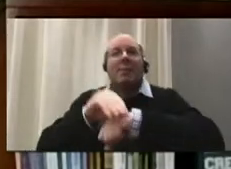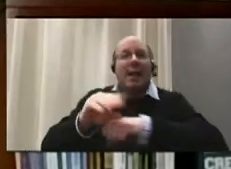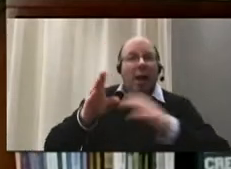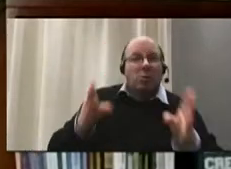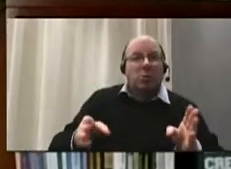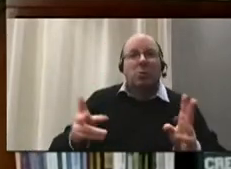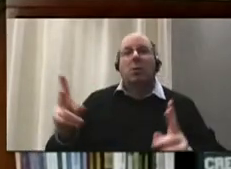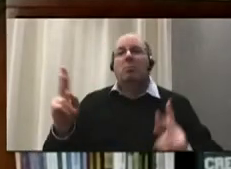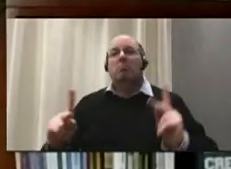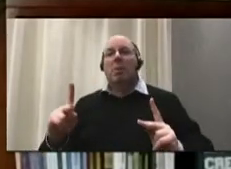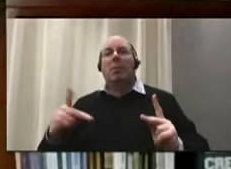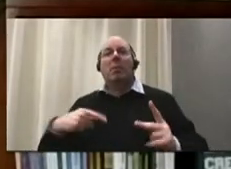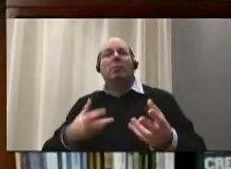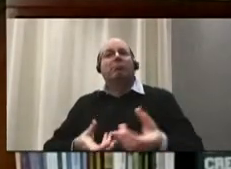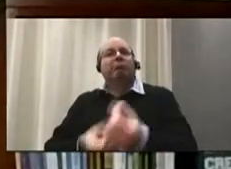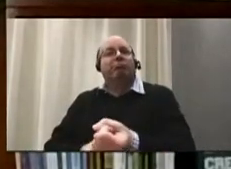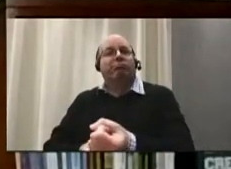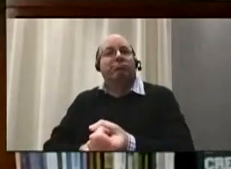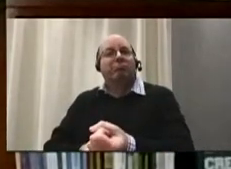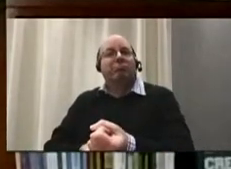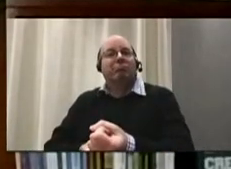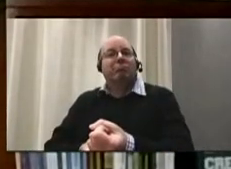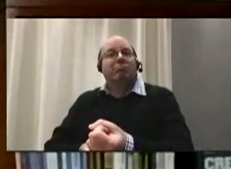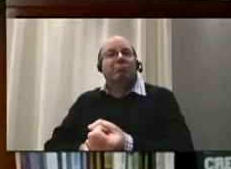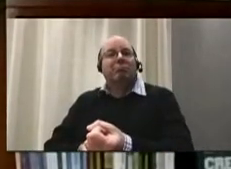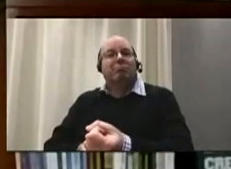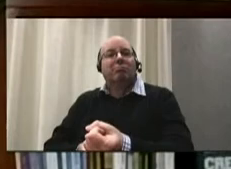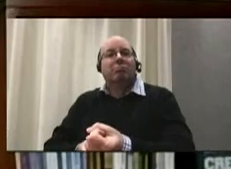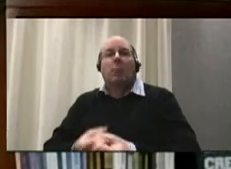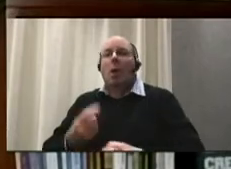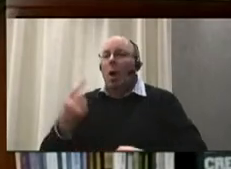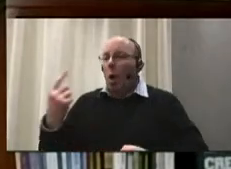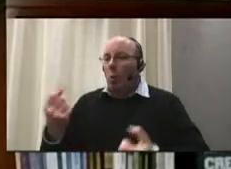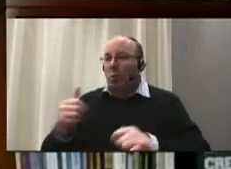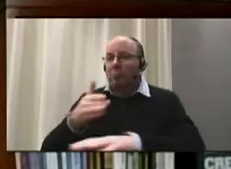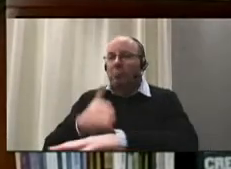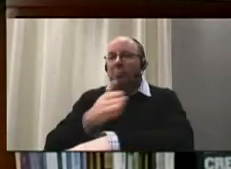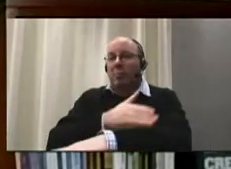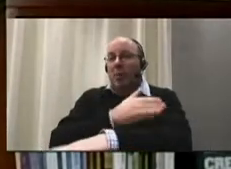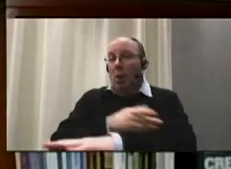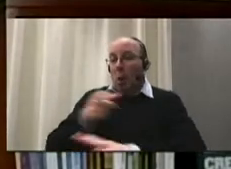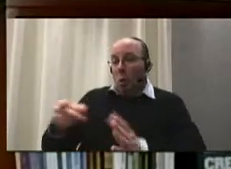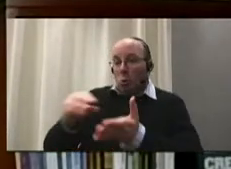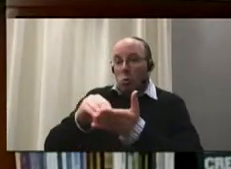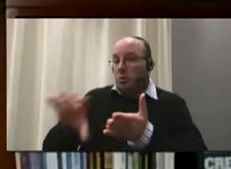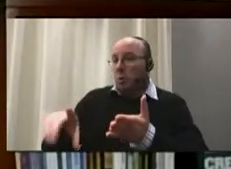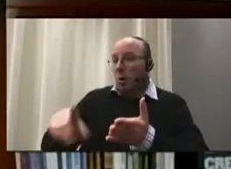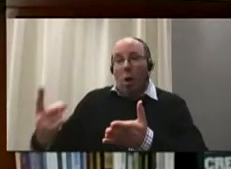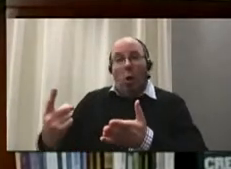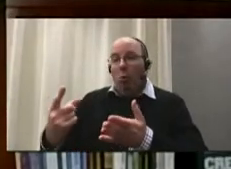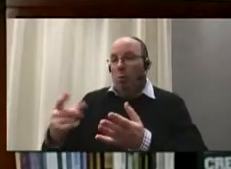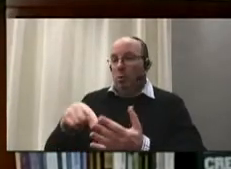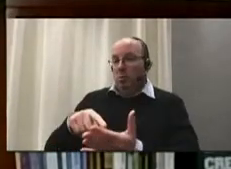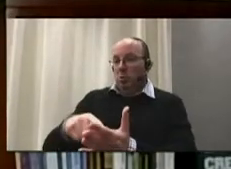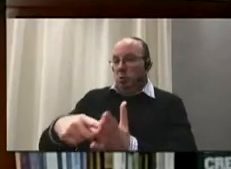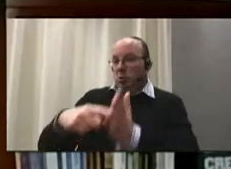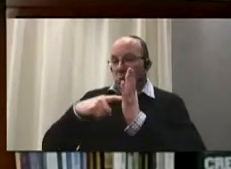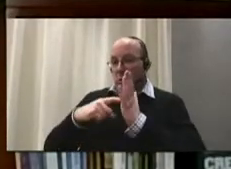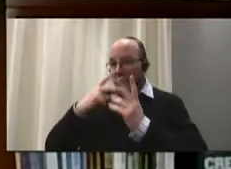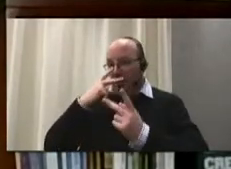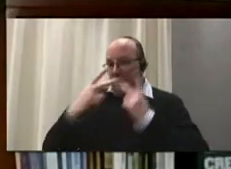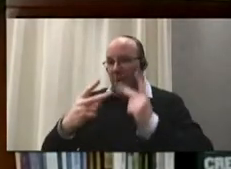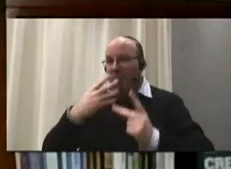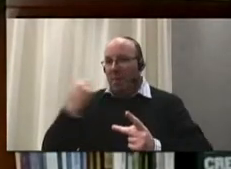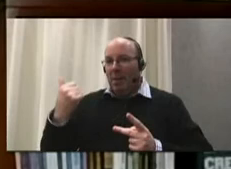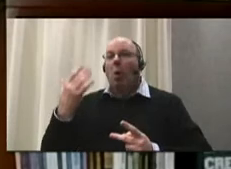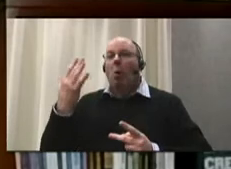for ways to improve our practices, Renee. And I will say that you all as students always tell us the best way to do it, because you're living it on the ground every